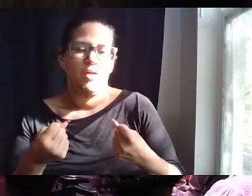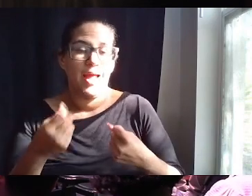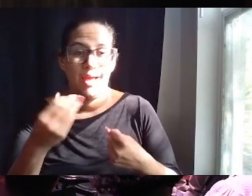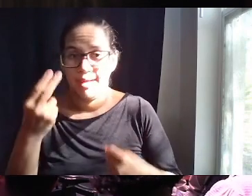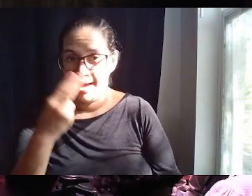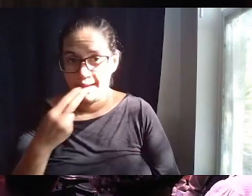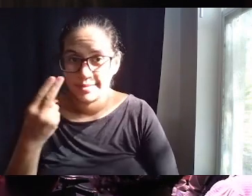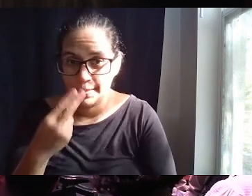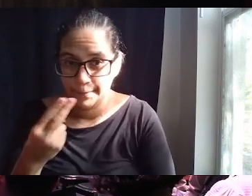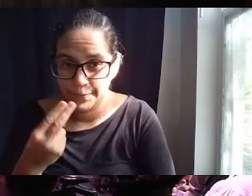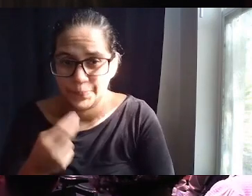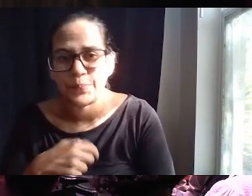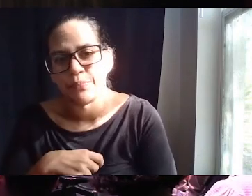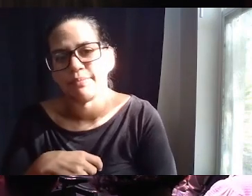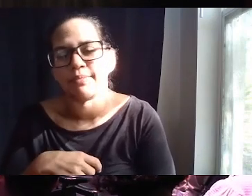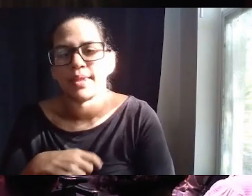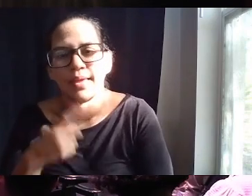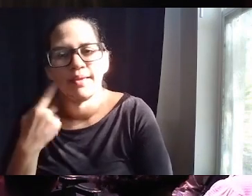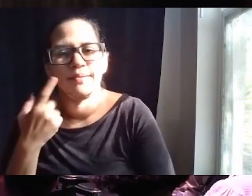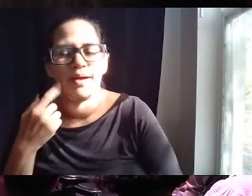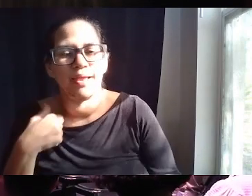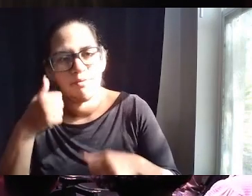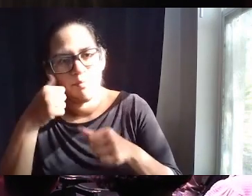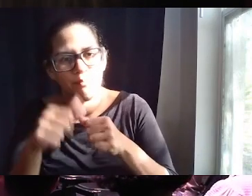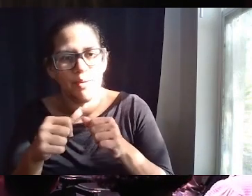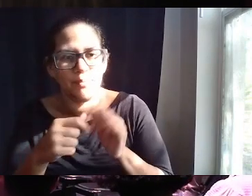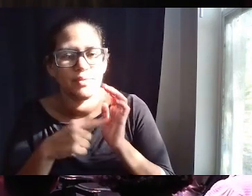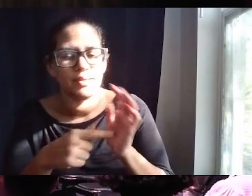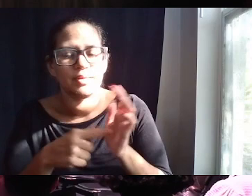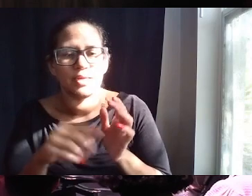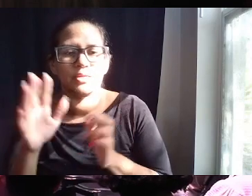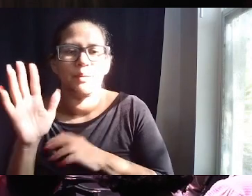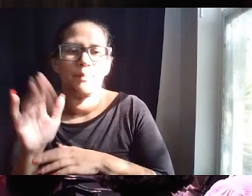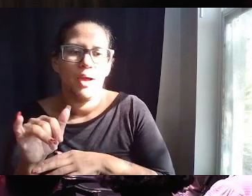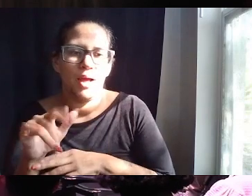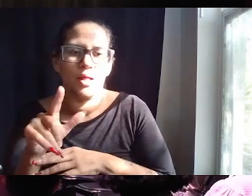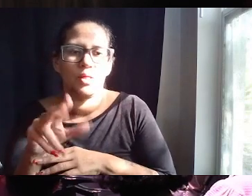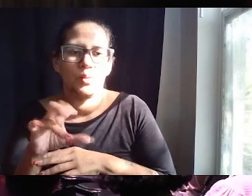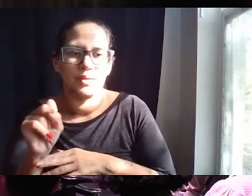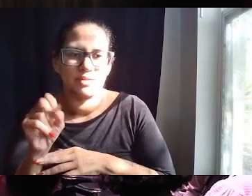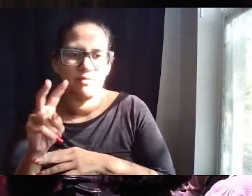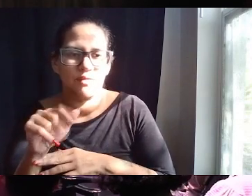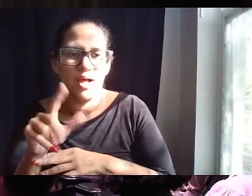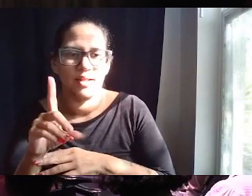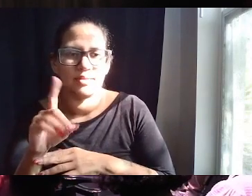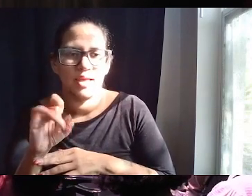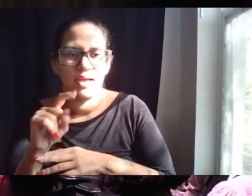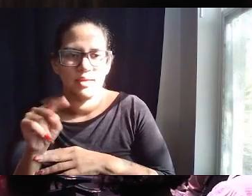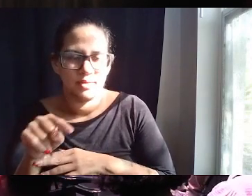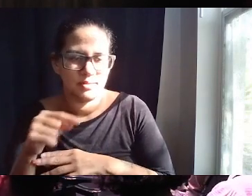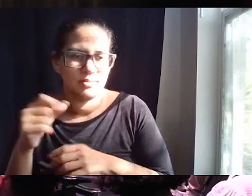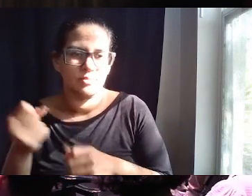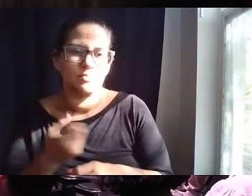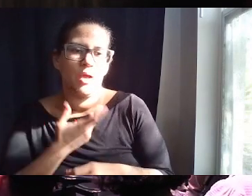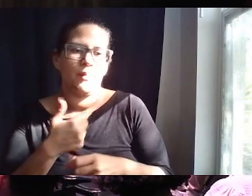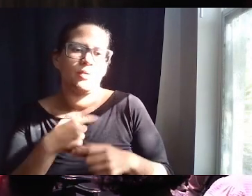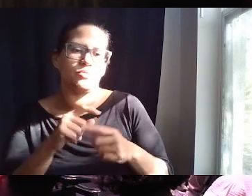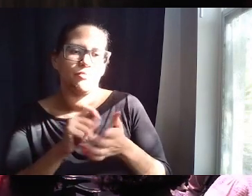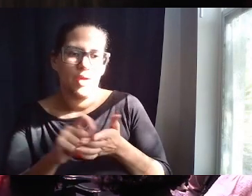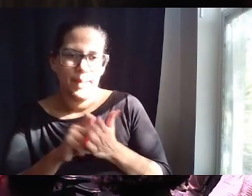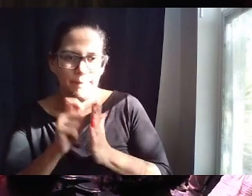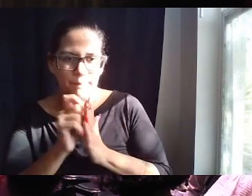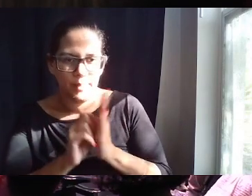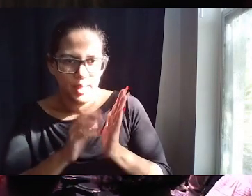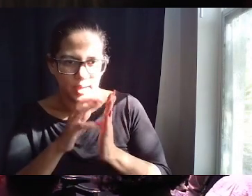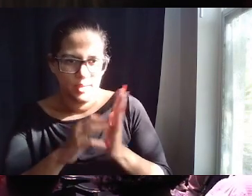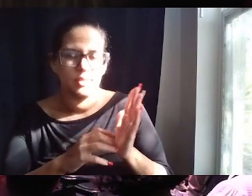I remember the invocation by Luis Valdez, who inspired me to write plays. And